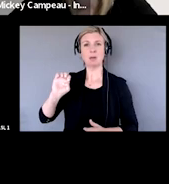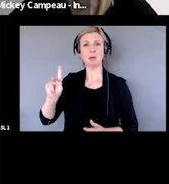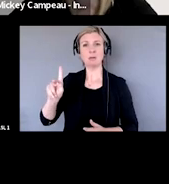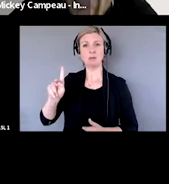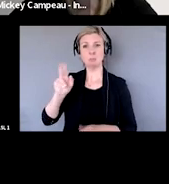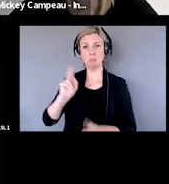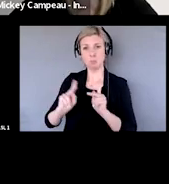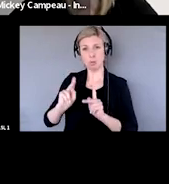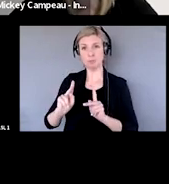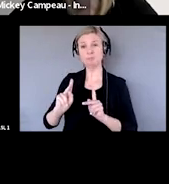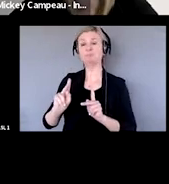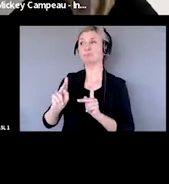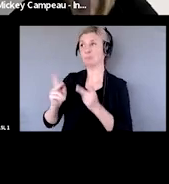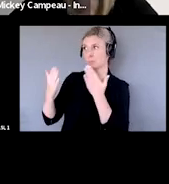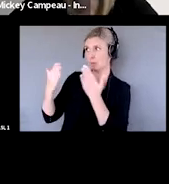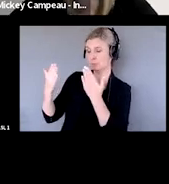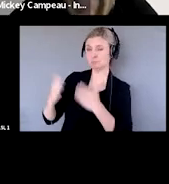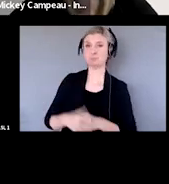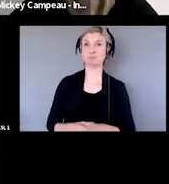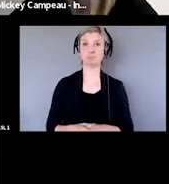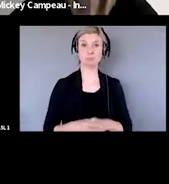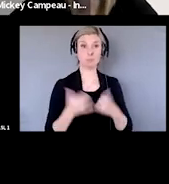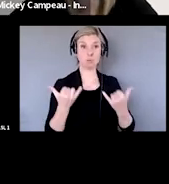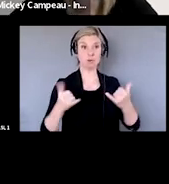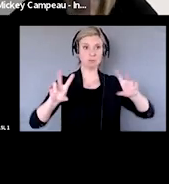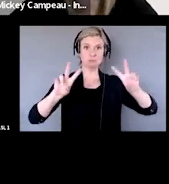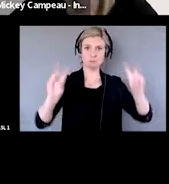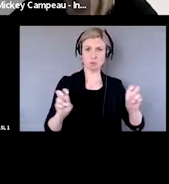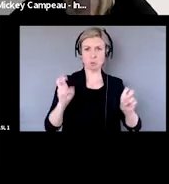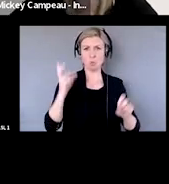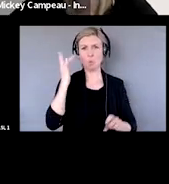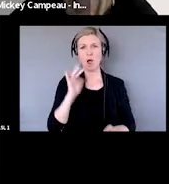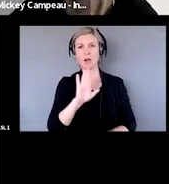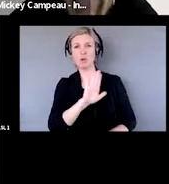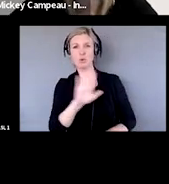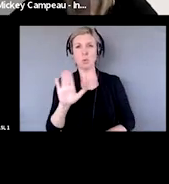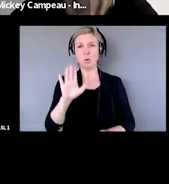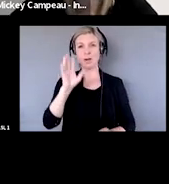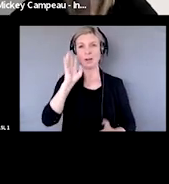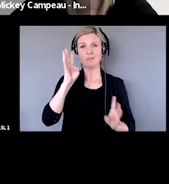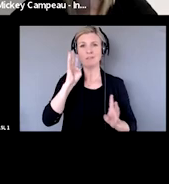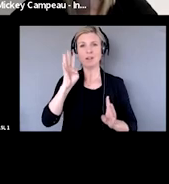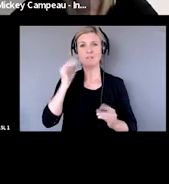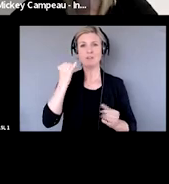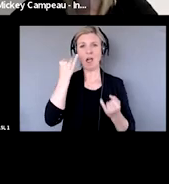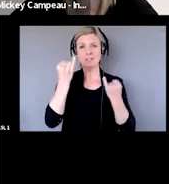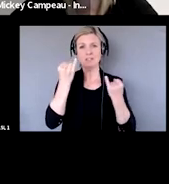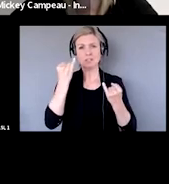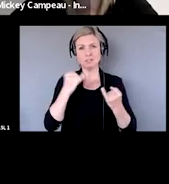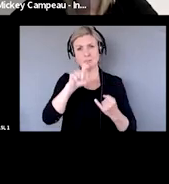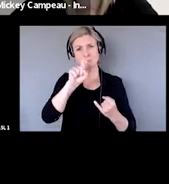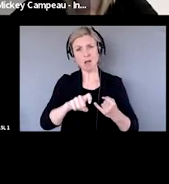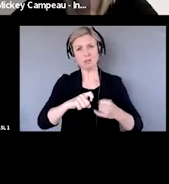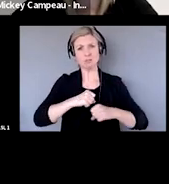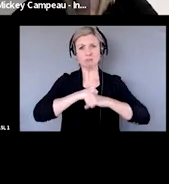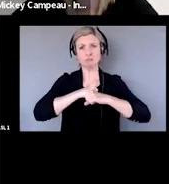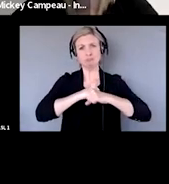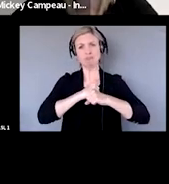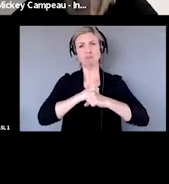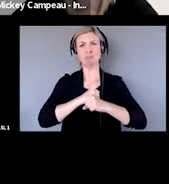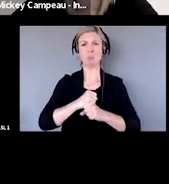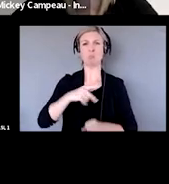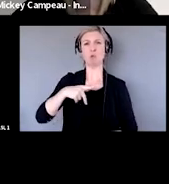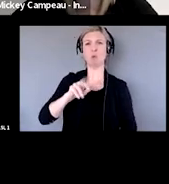called Why Your Innovative Assets and Ideas Need Protecting, with Nicolas Dizel, Intellectual Property Advisor with